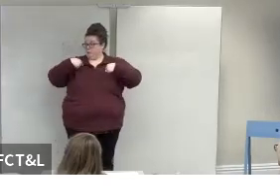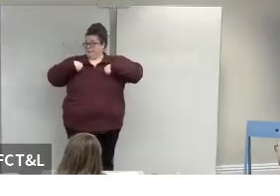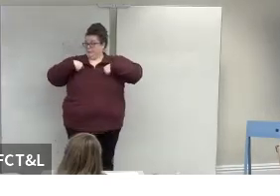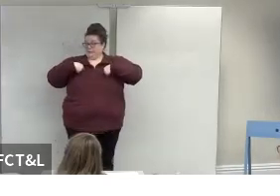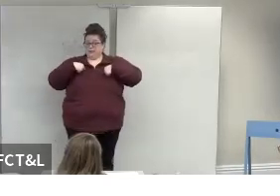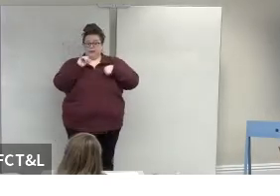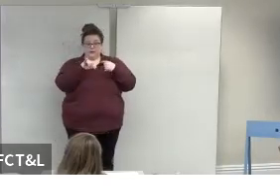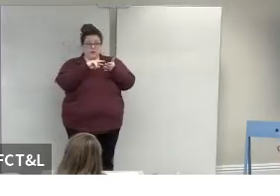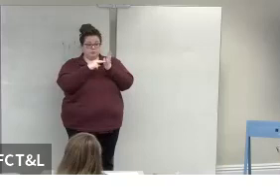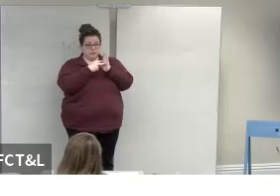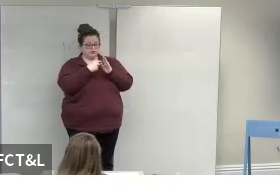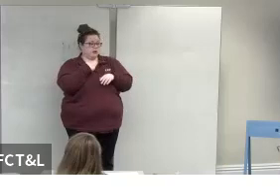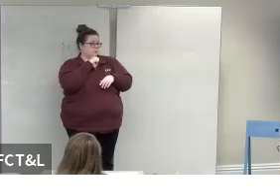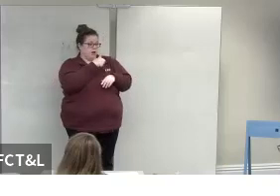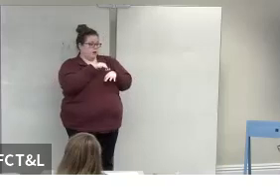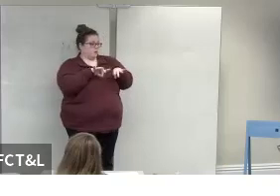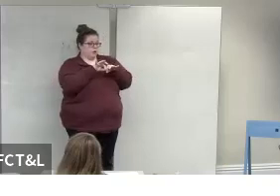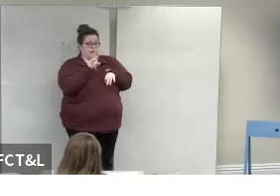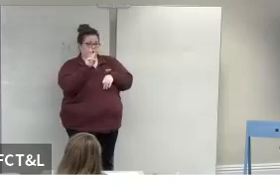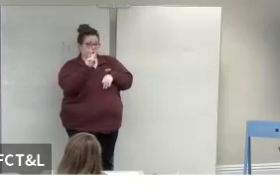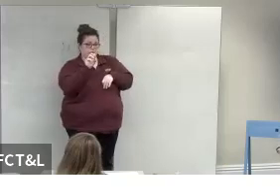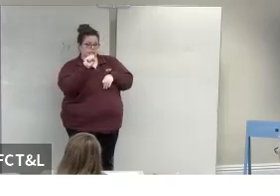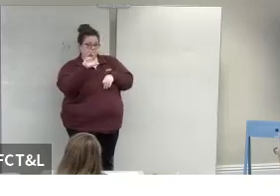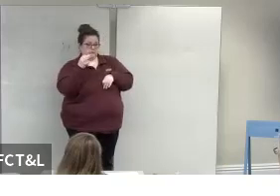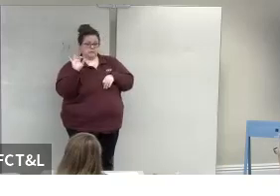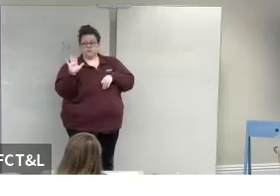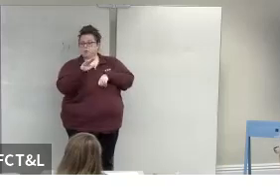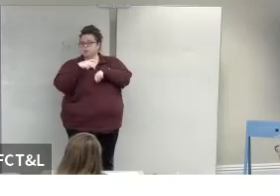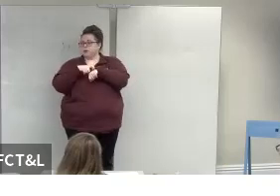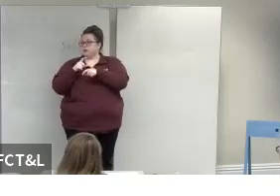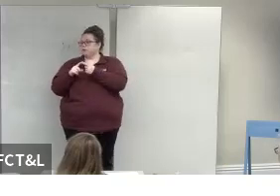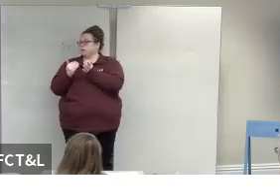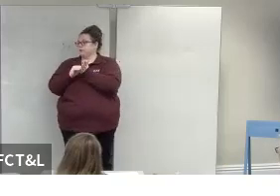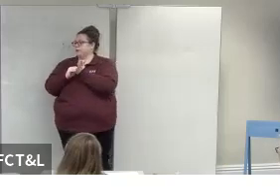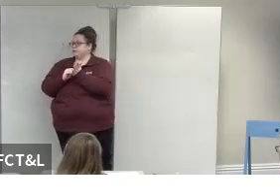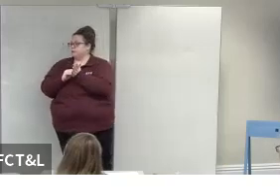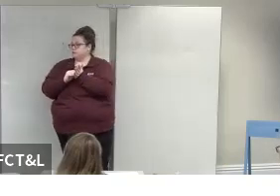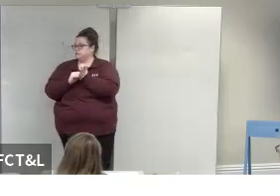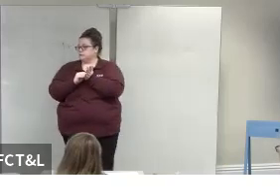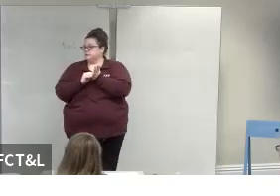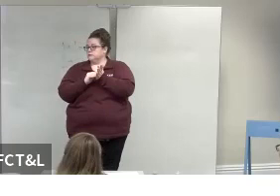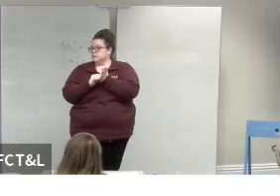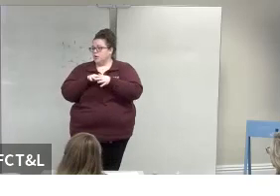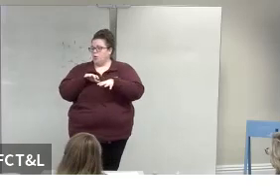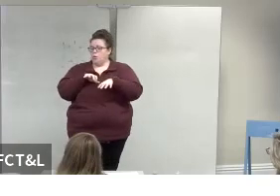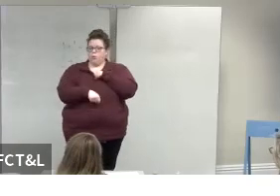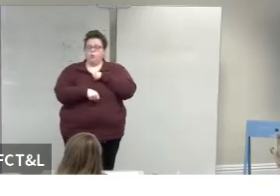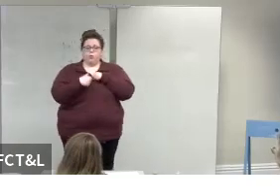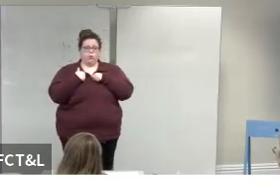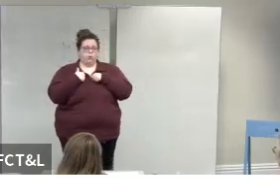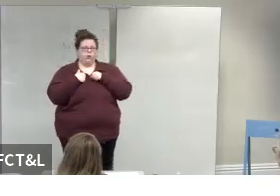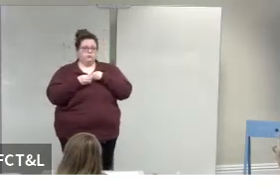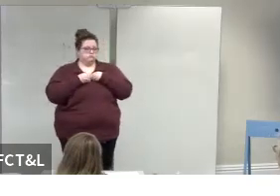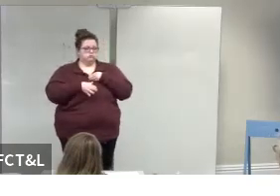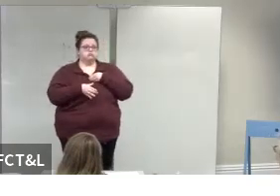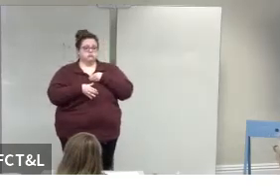deaf person, and for me personally, that means that I'm not valued. I'm not worth 6 seconds of your time to repeat that information